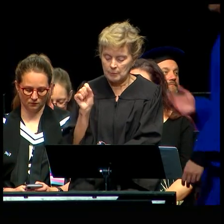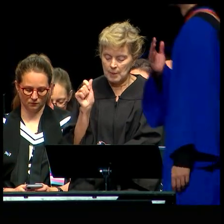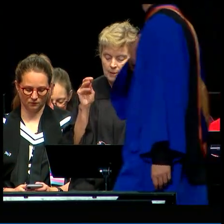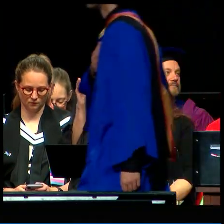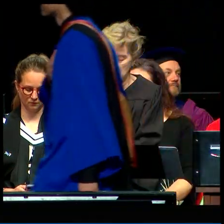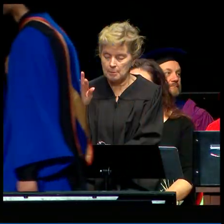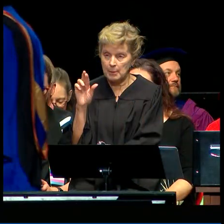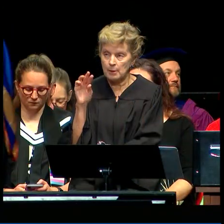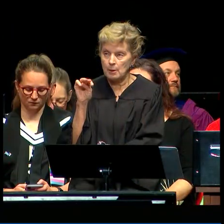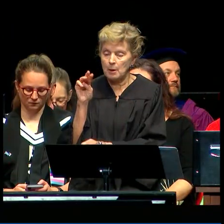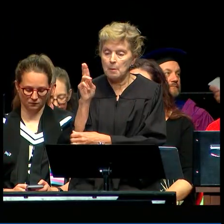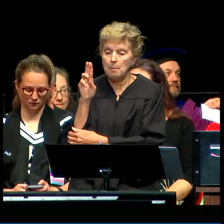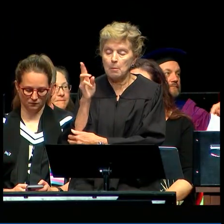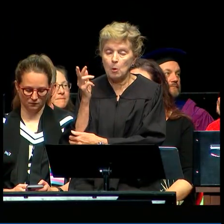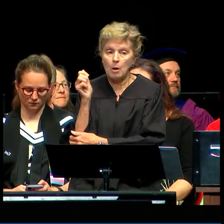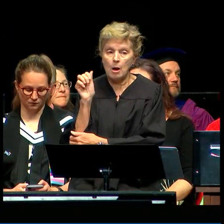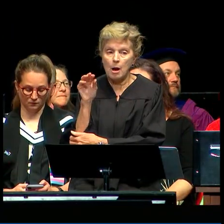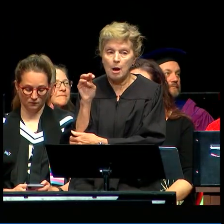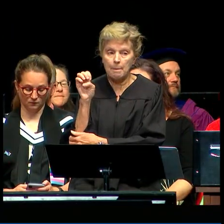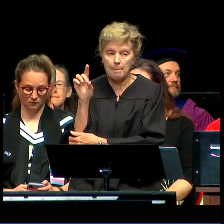Samir Mohammed.